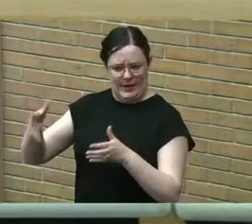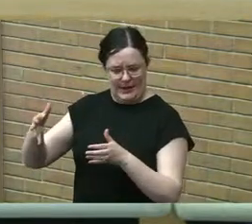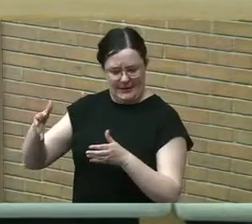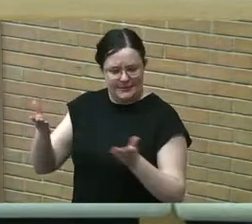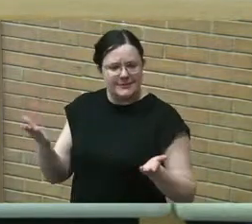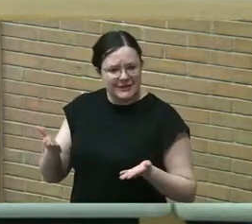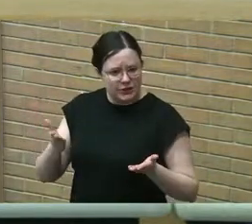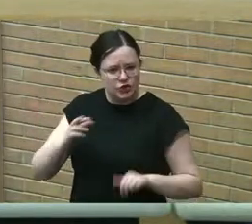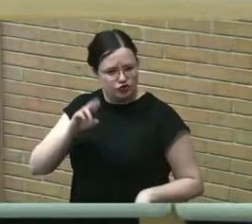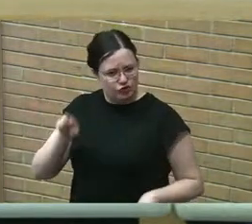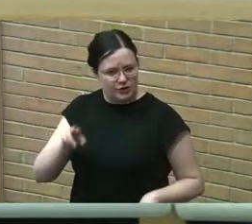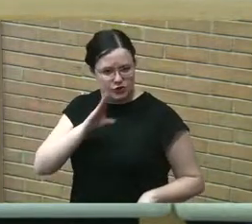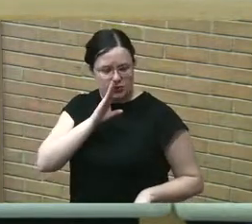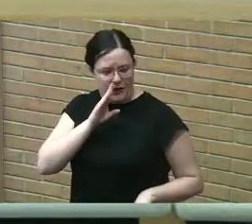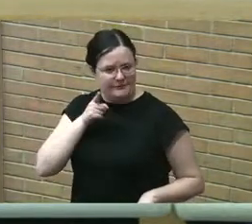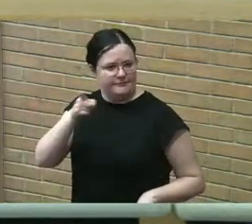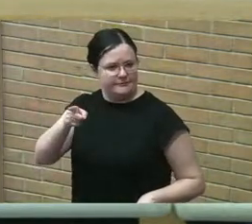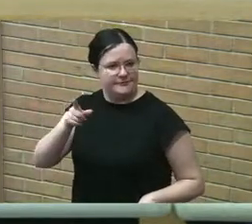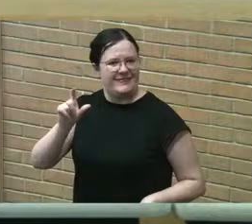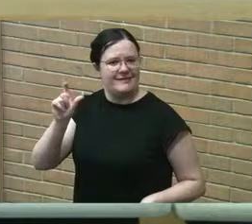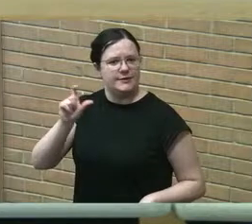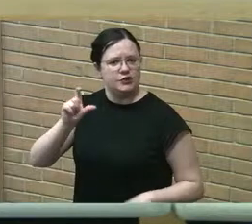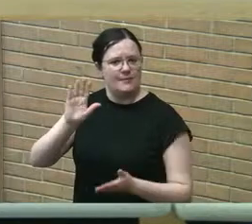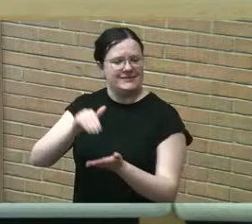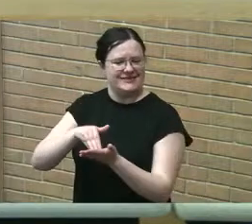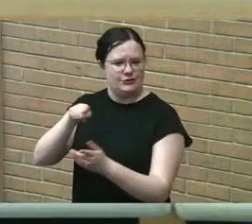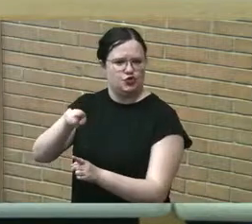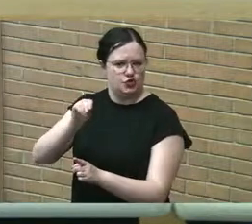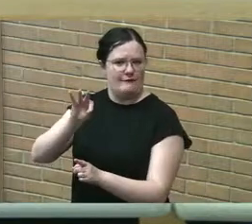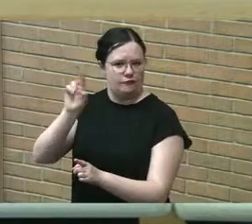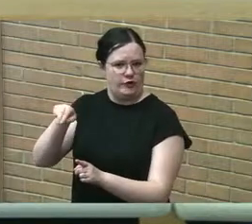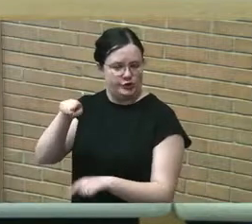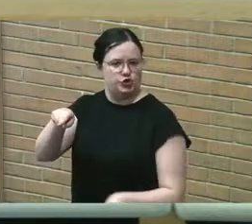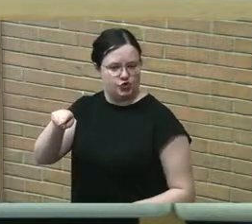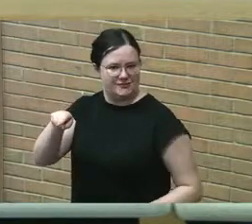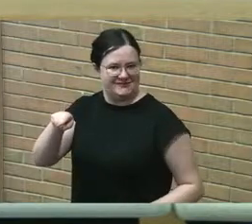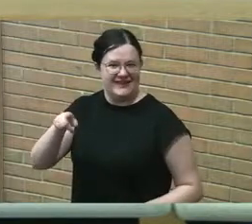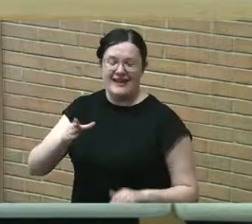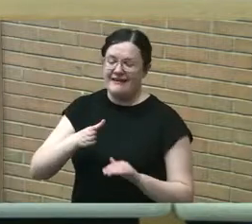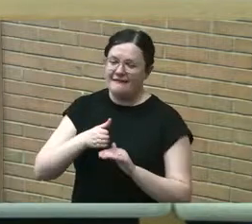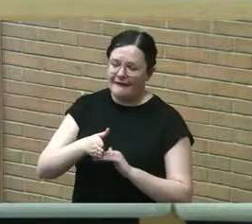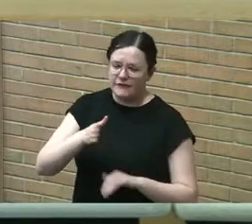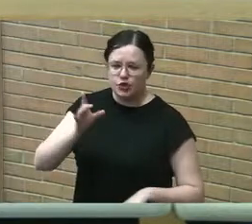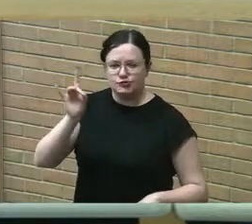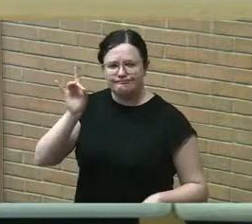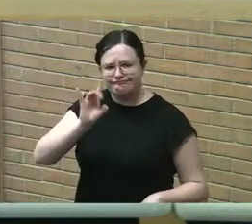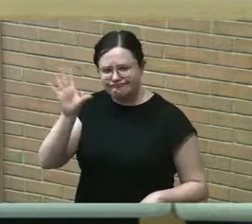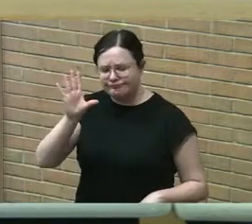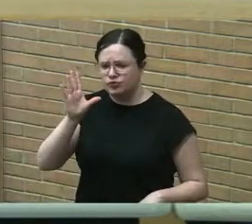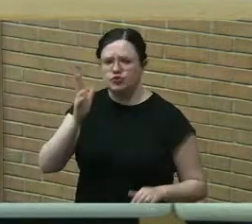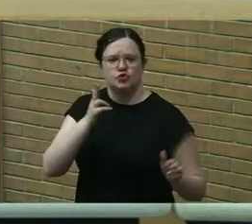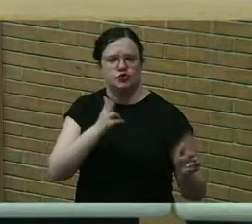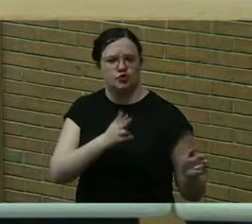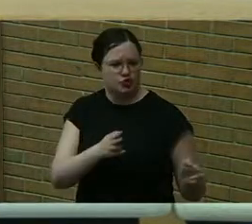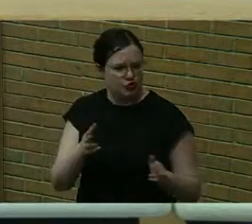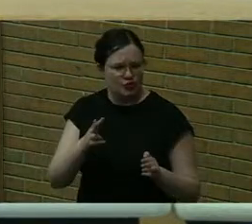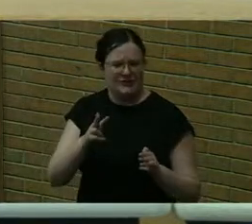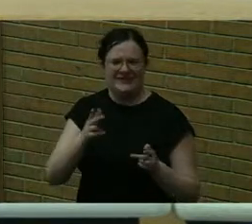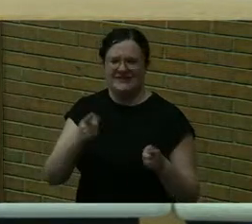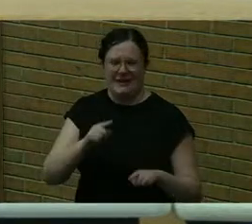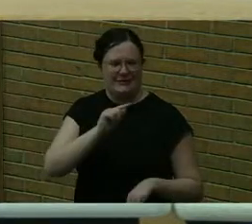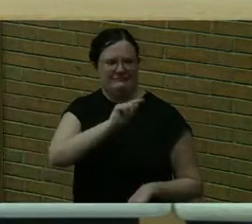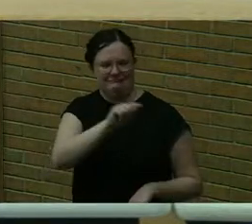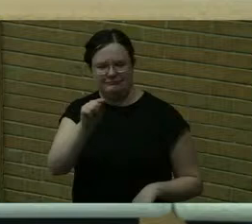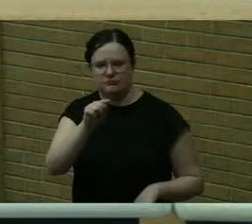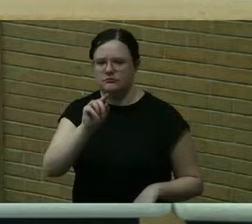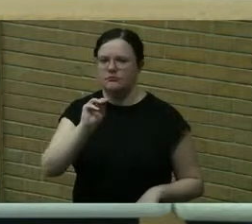at the Islamic Center of Rochester, following the horrific mass shootings at mosques